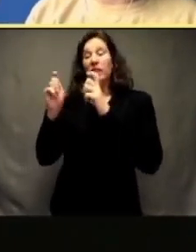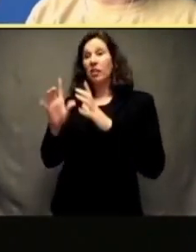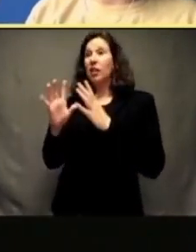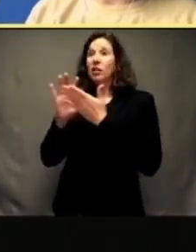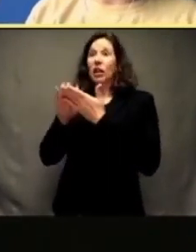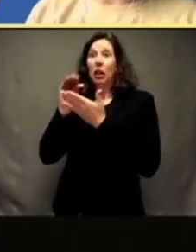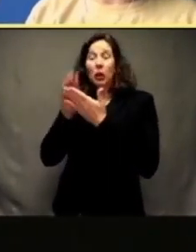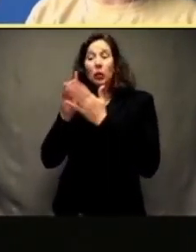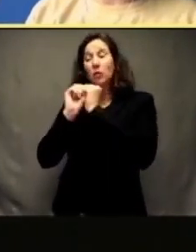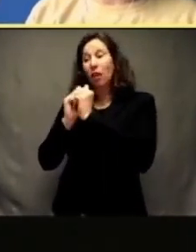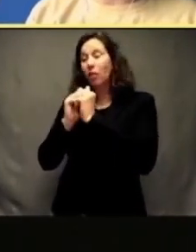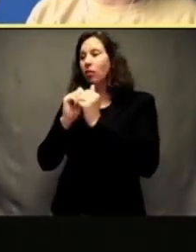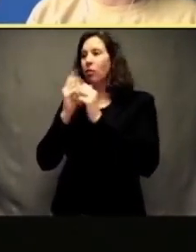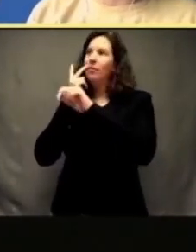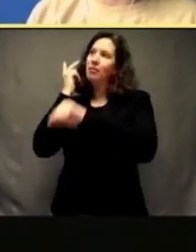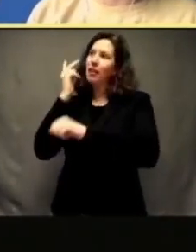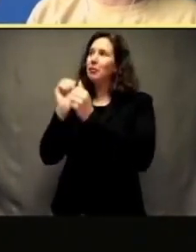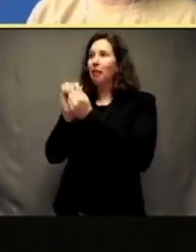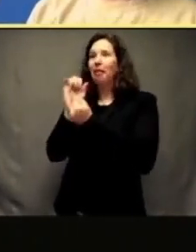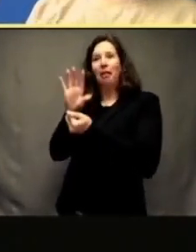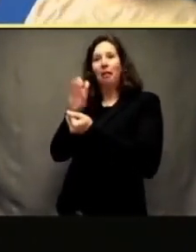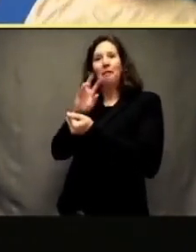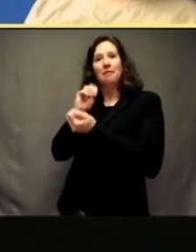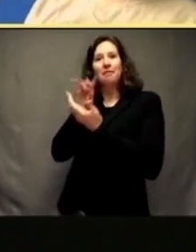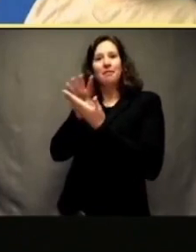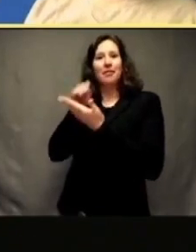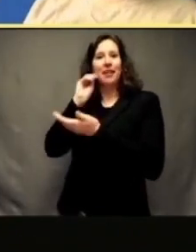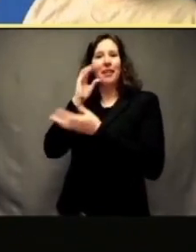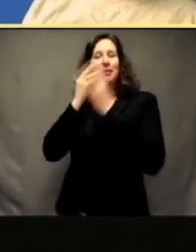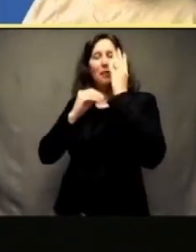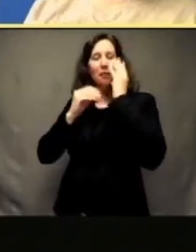learning. Go to the next slide.